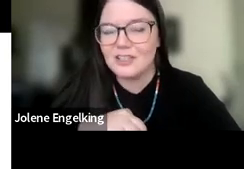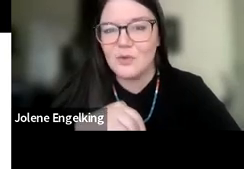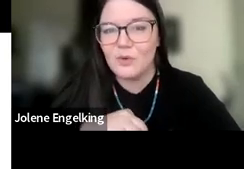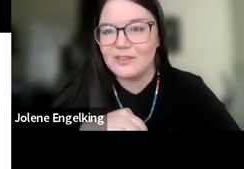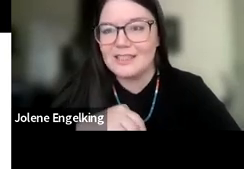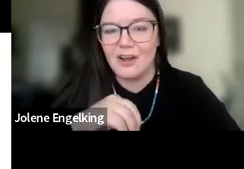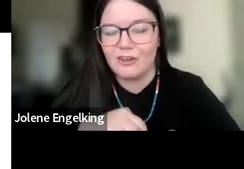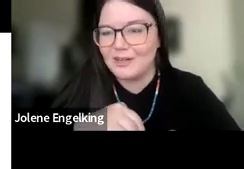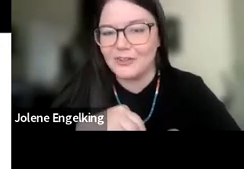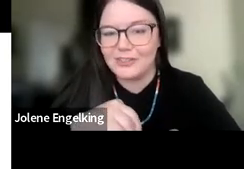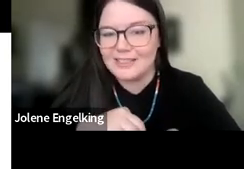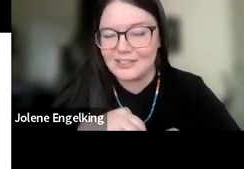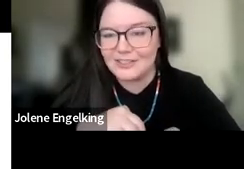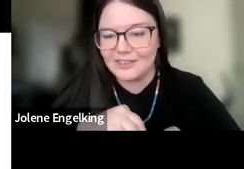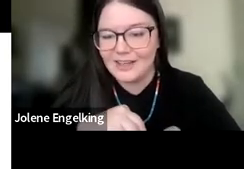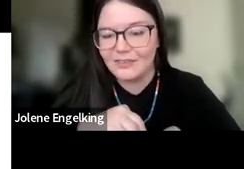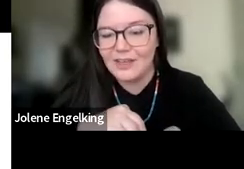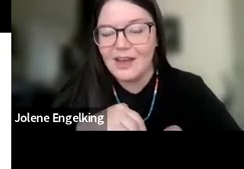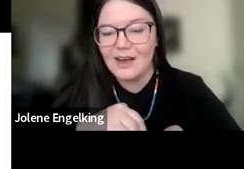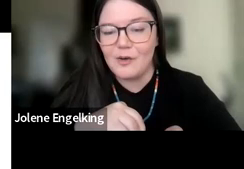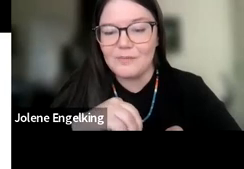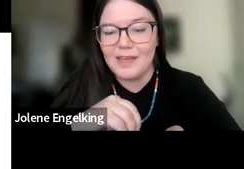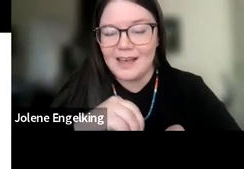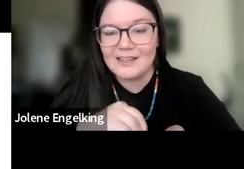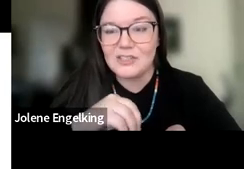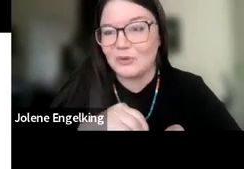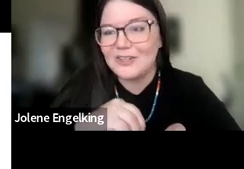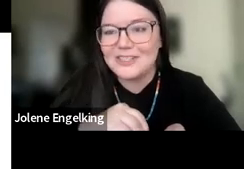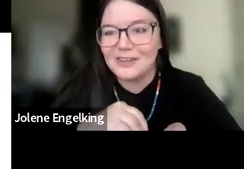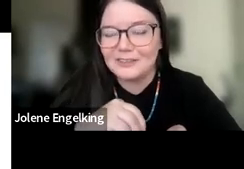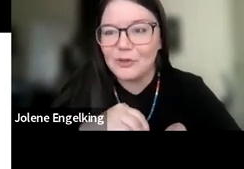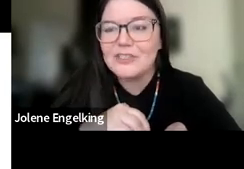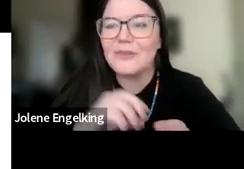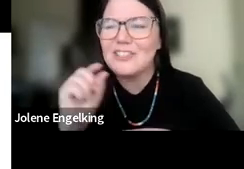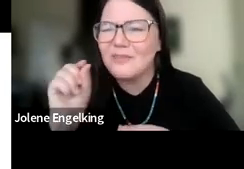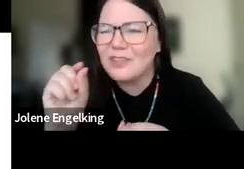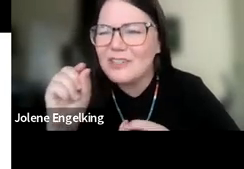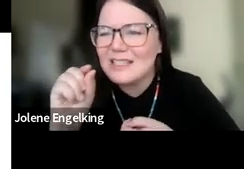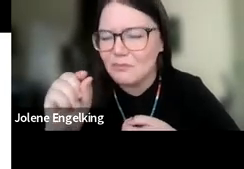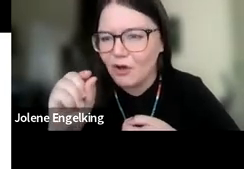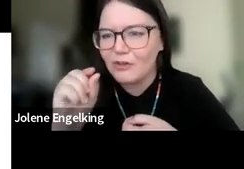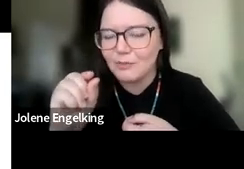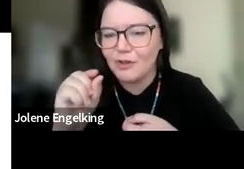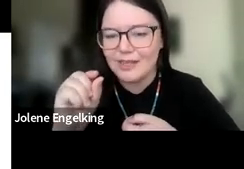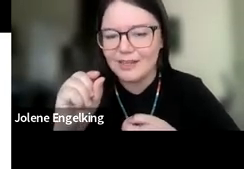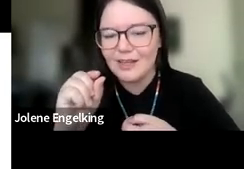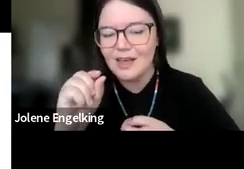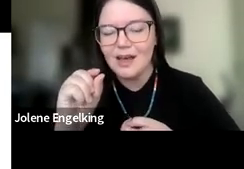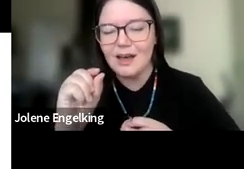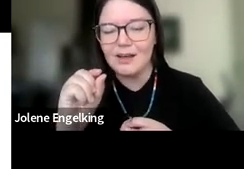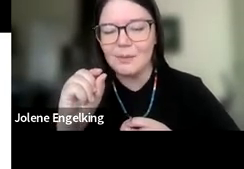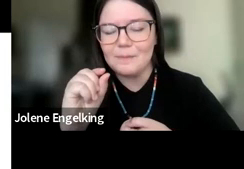said she's loved me once in all of my 36 years of life. And that is a direct result of boarding school. And that's just a very small